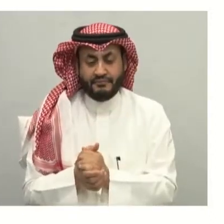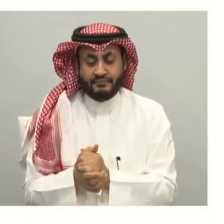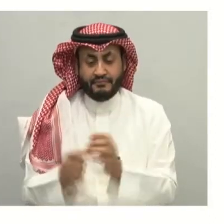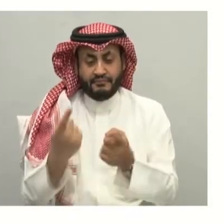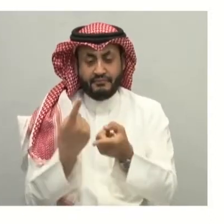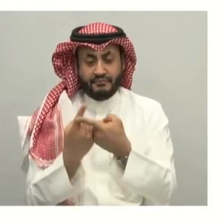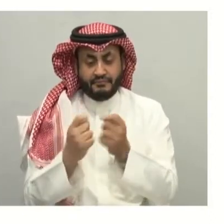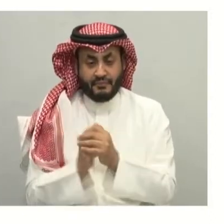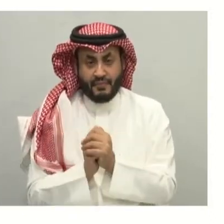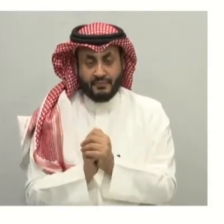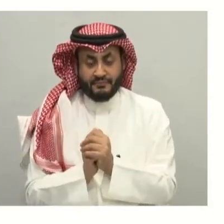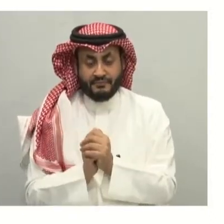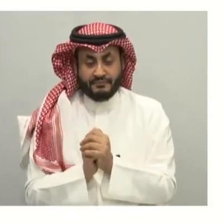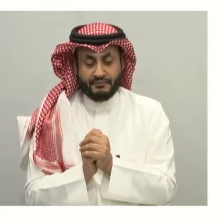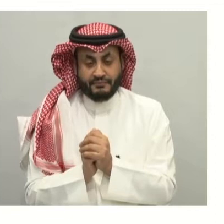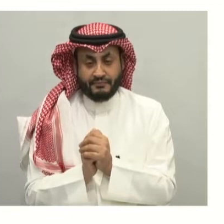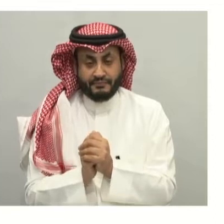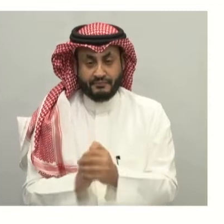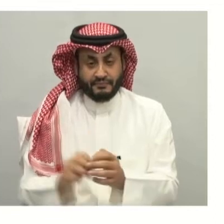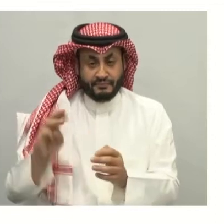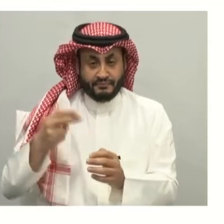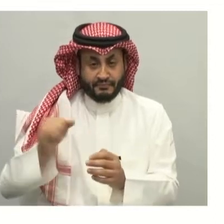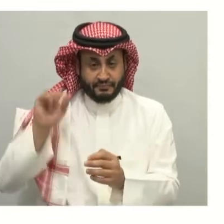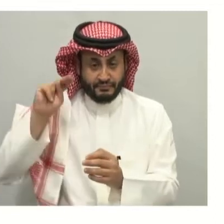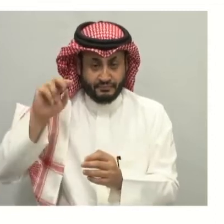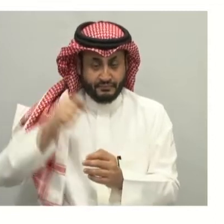Number one, white.